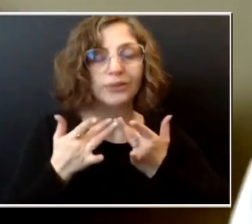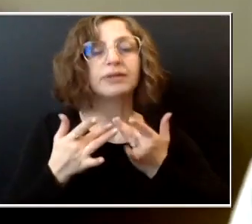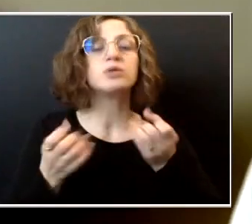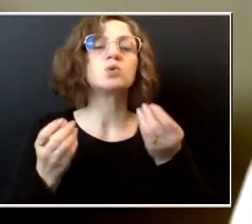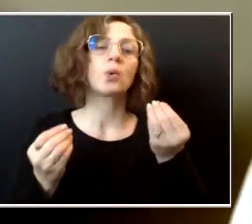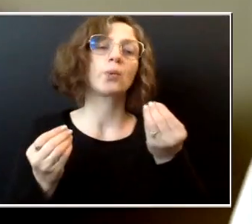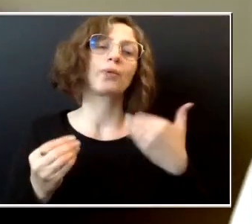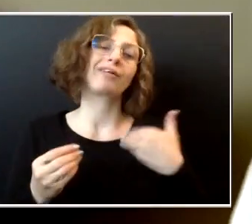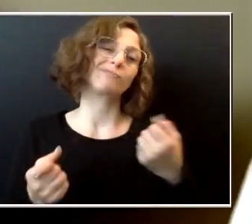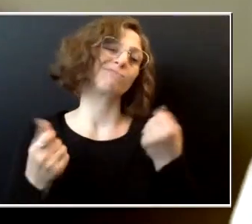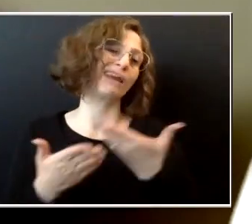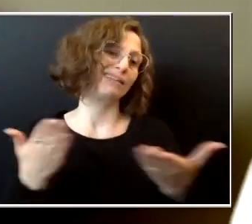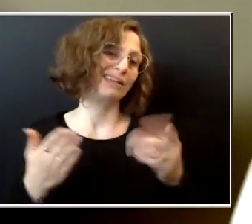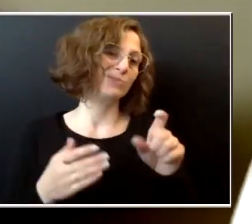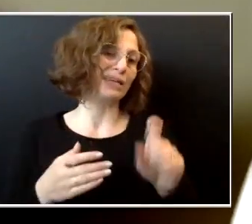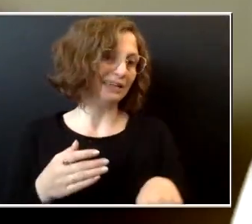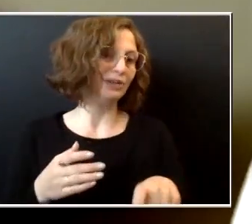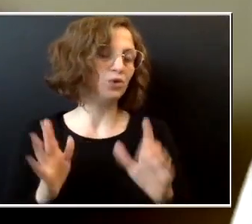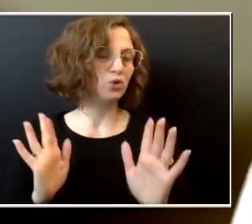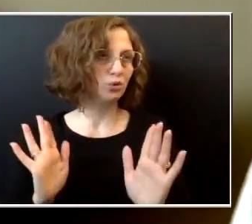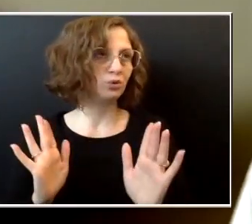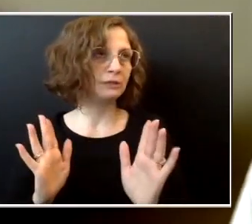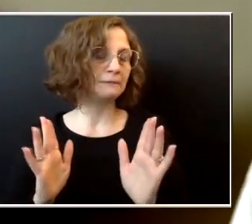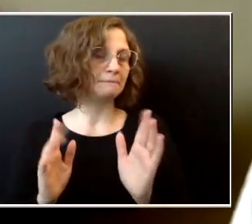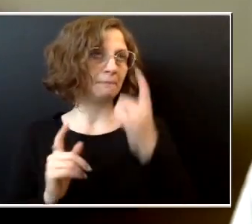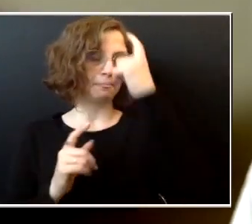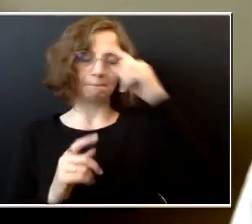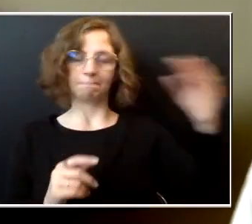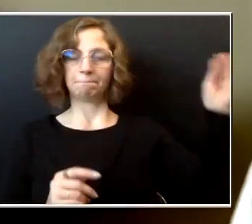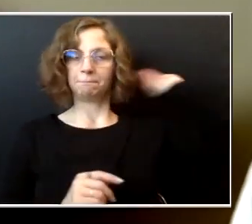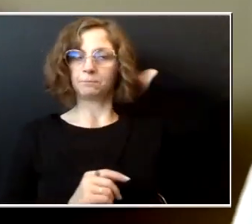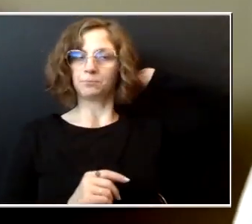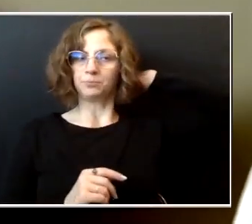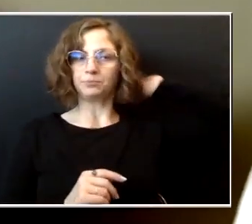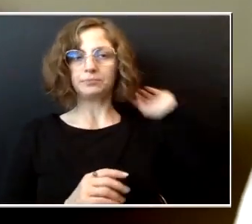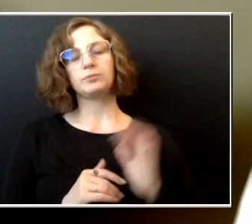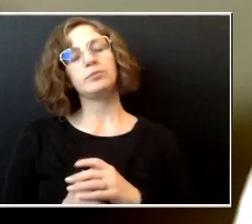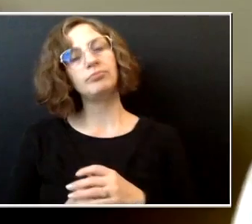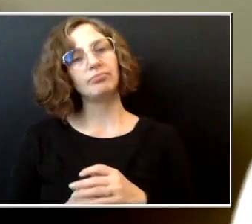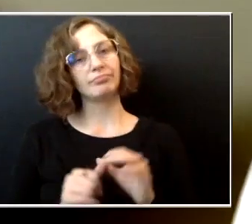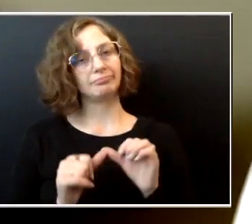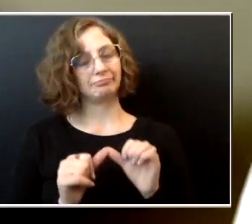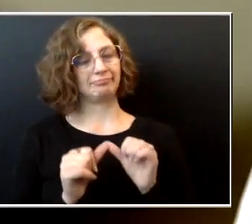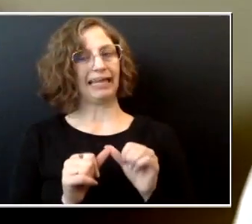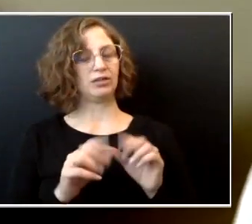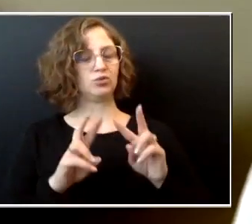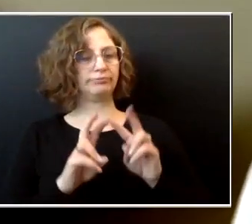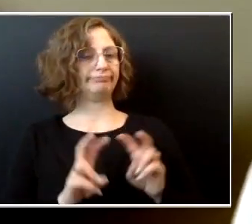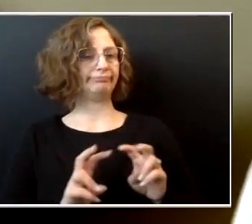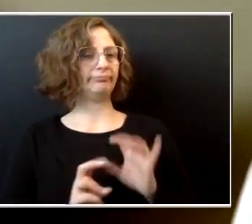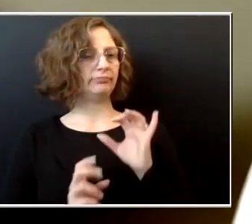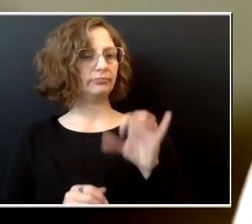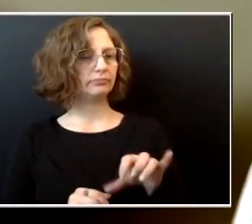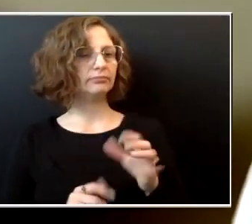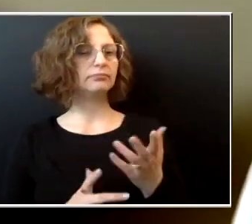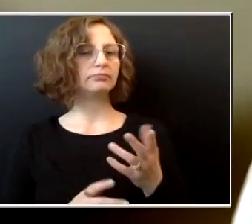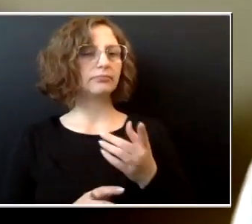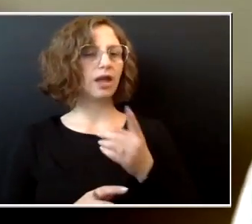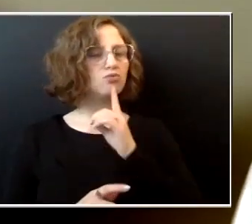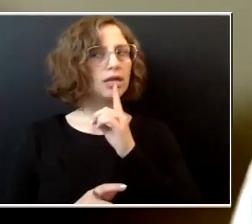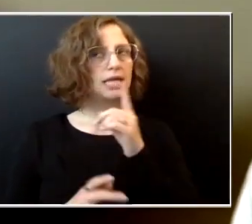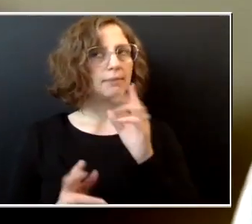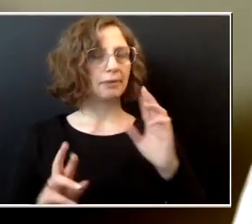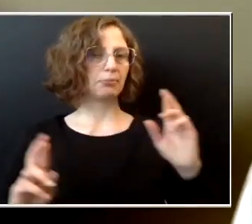untangle, and we need to continue to evaluate that and really try to make preparations for the